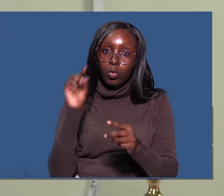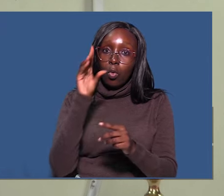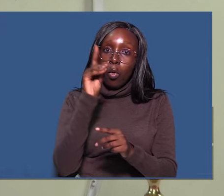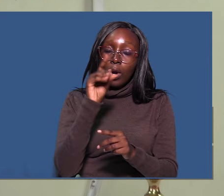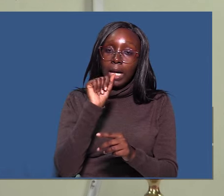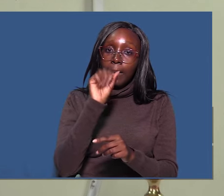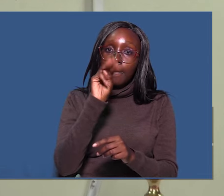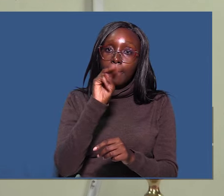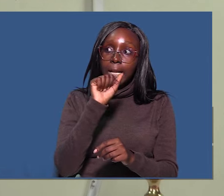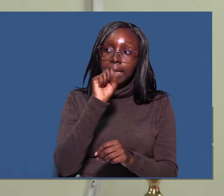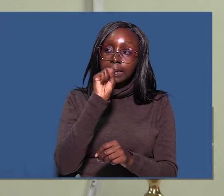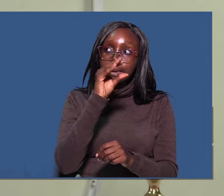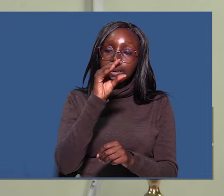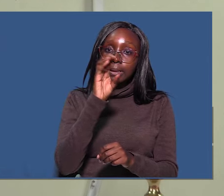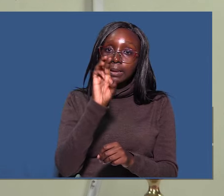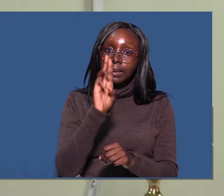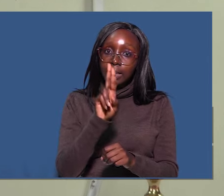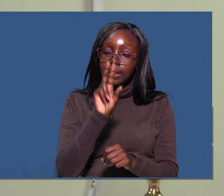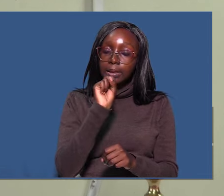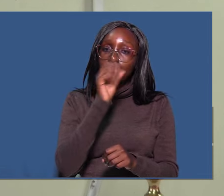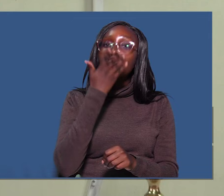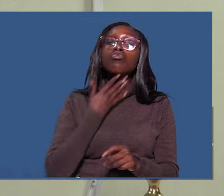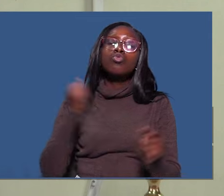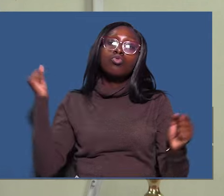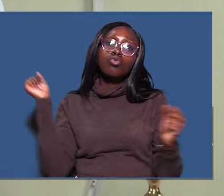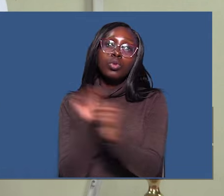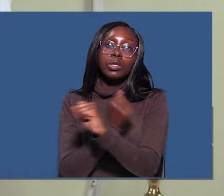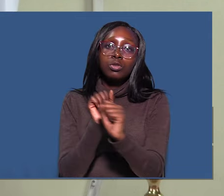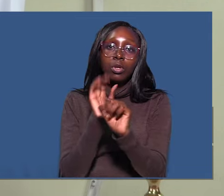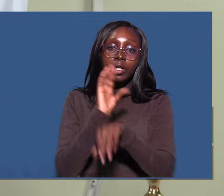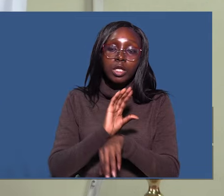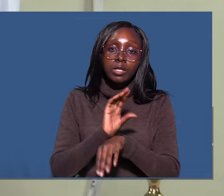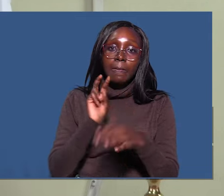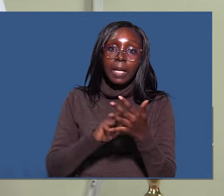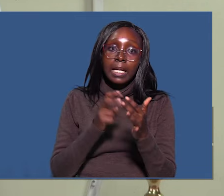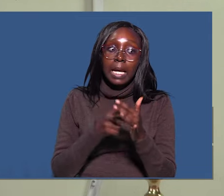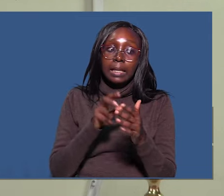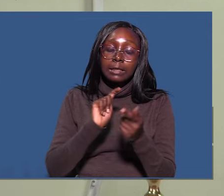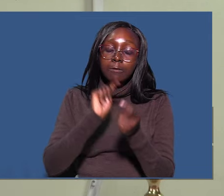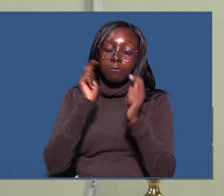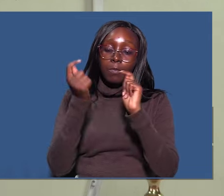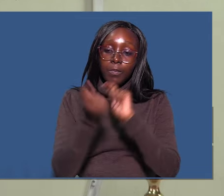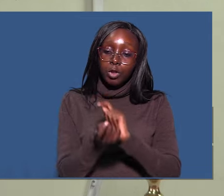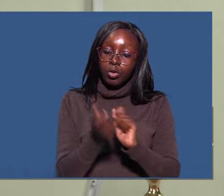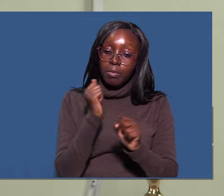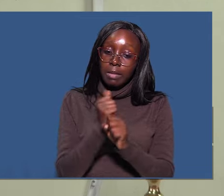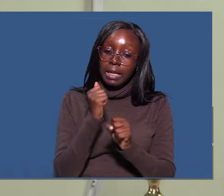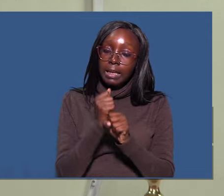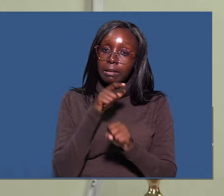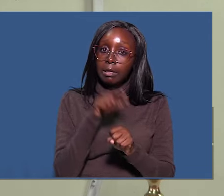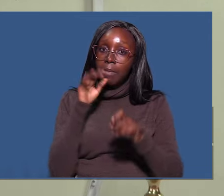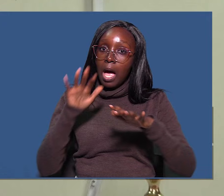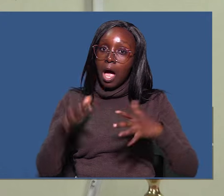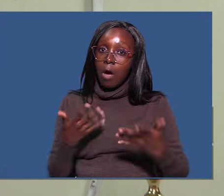the Church of Christ. And therefore, his personal transformation in the hands of the gospel had compelled him